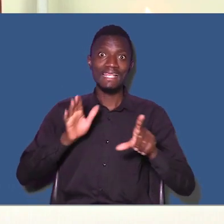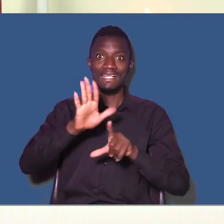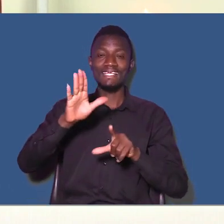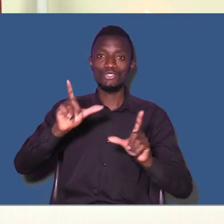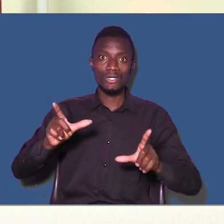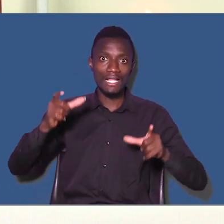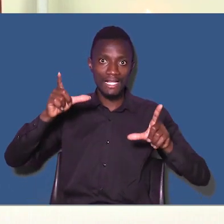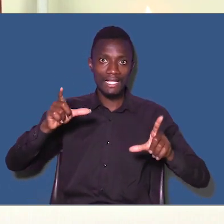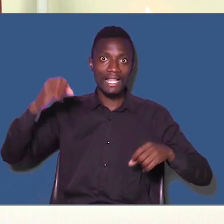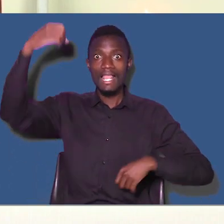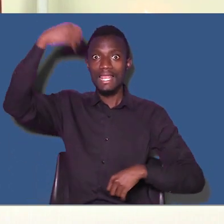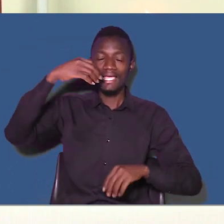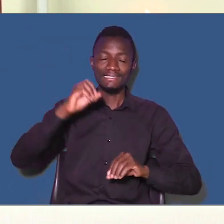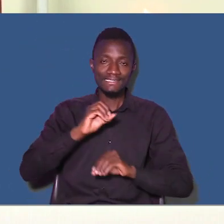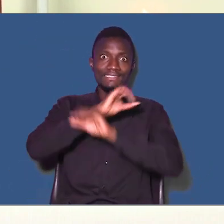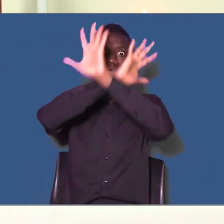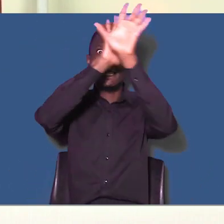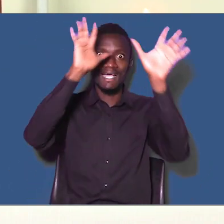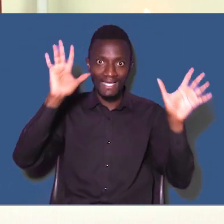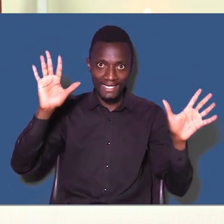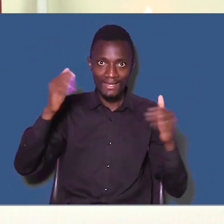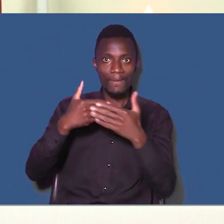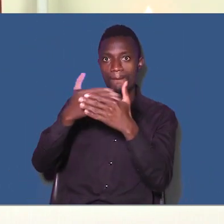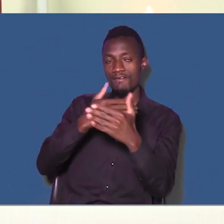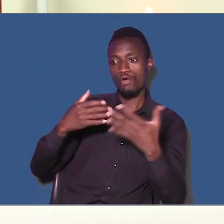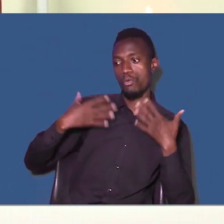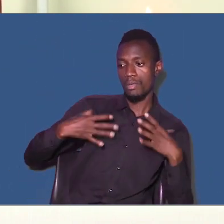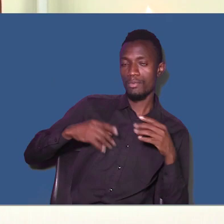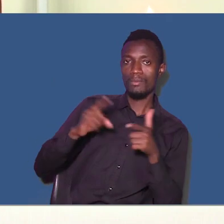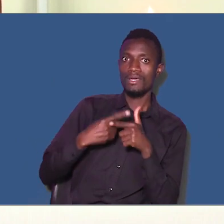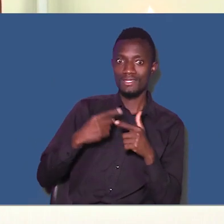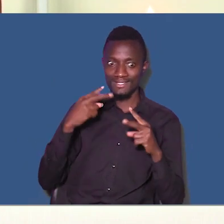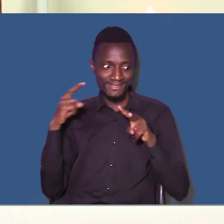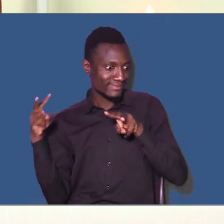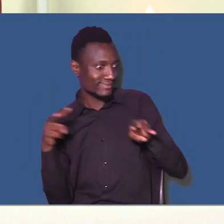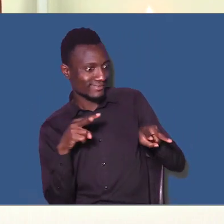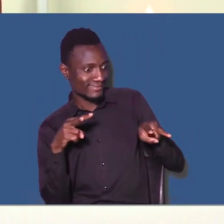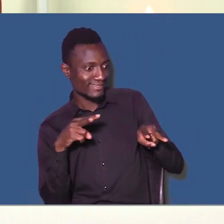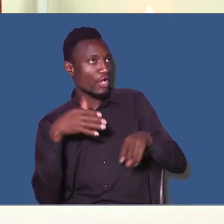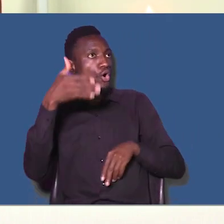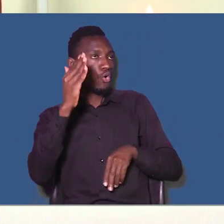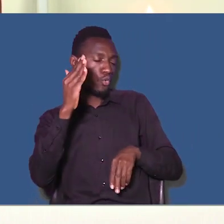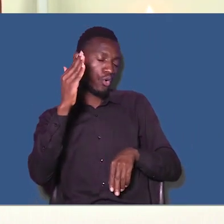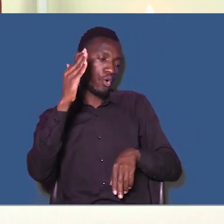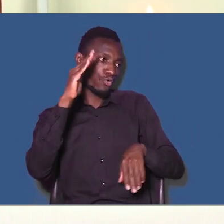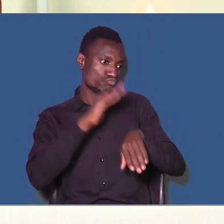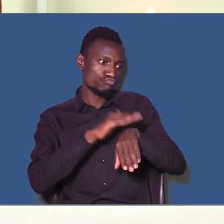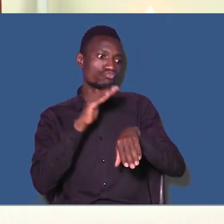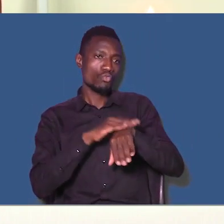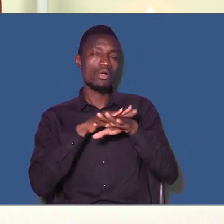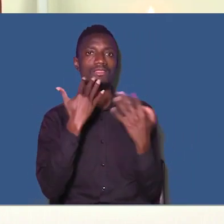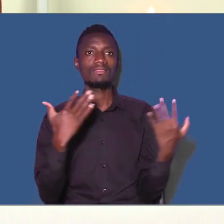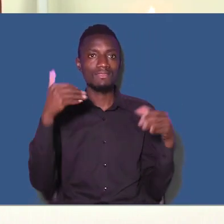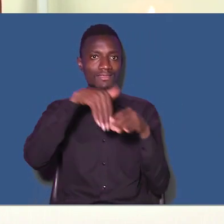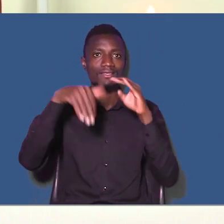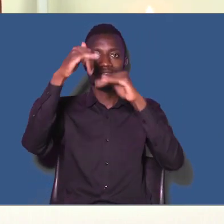may see your good deeds and glorify your Father in heaven." Redemption gives new